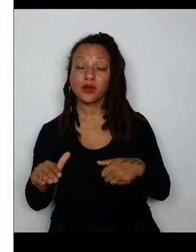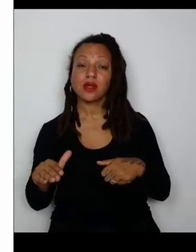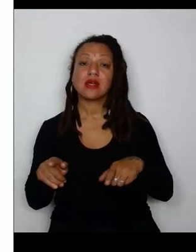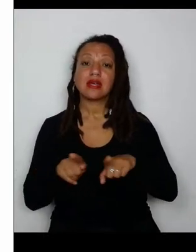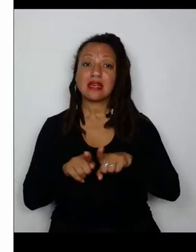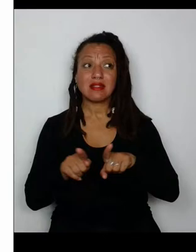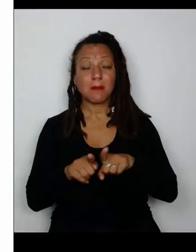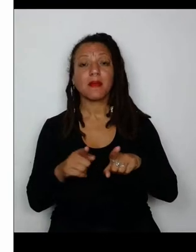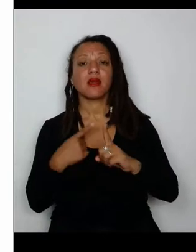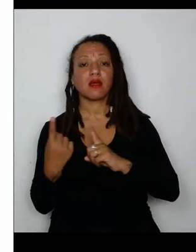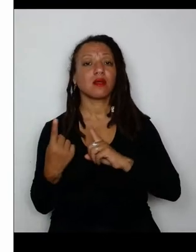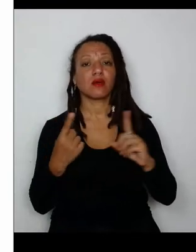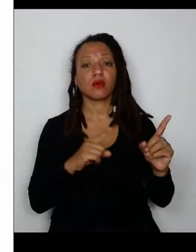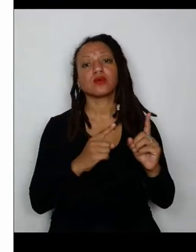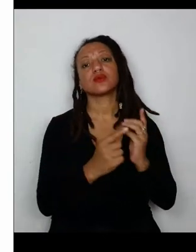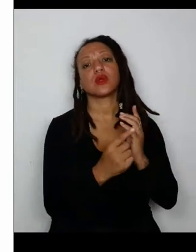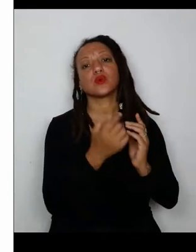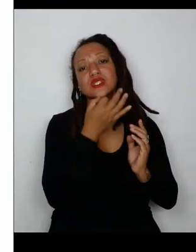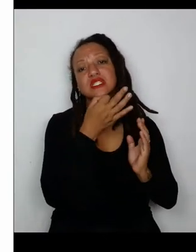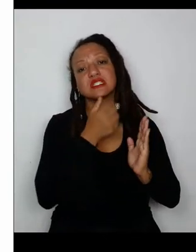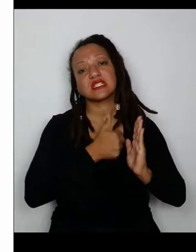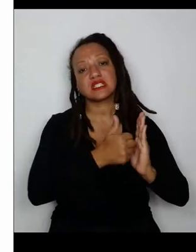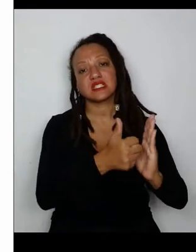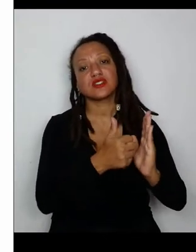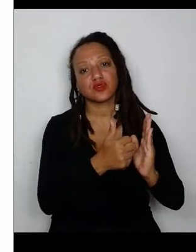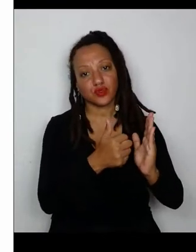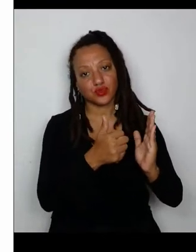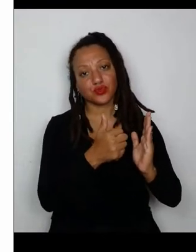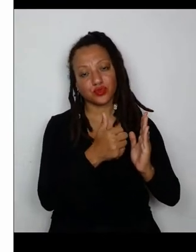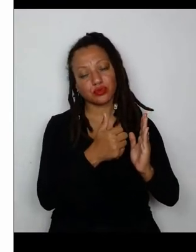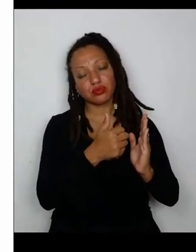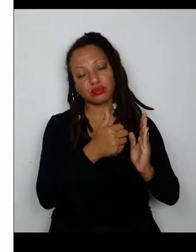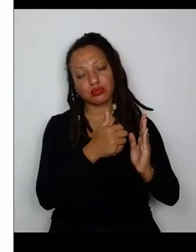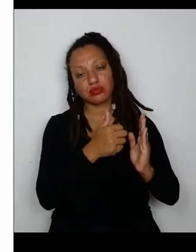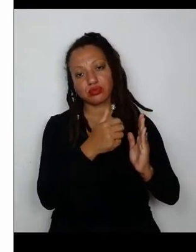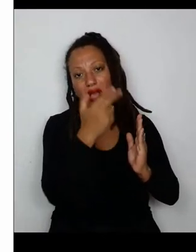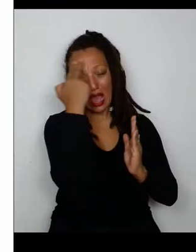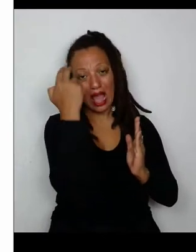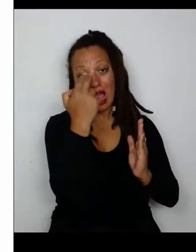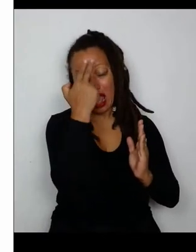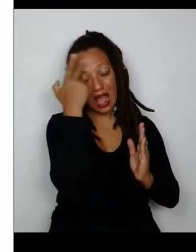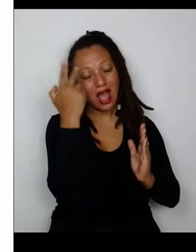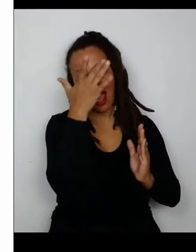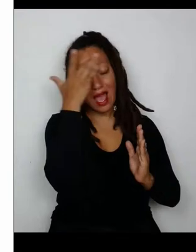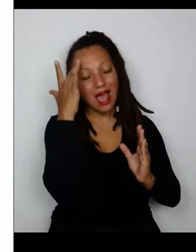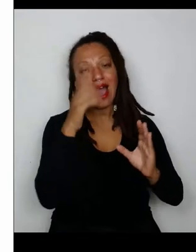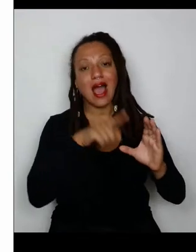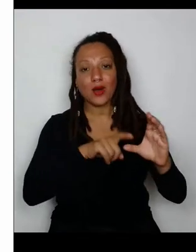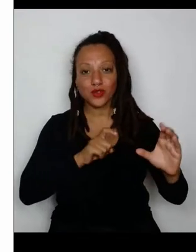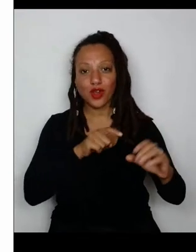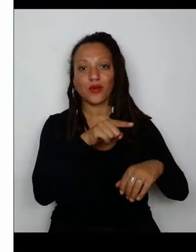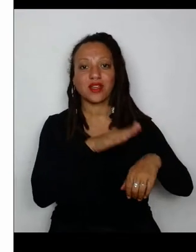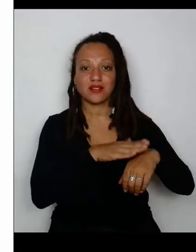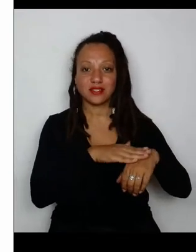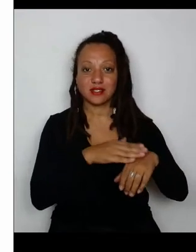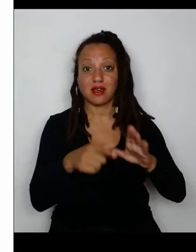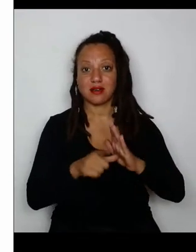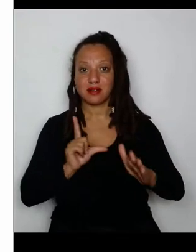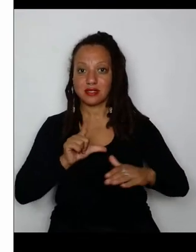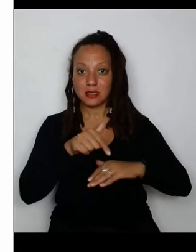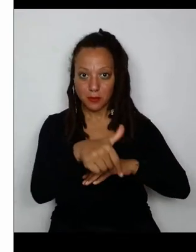as he puts it at the start of avon e apre i am not a writer i should like to write as i paint my